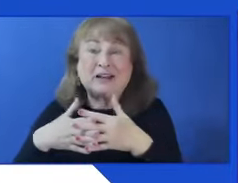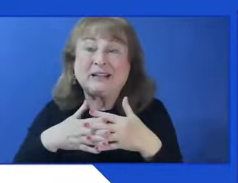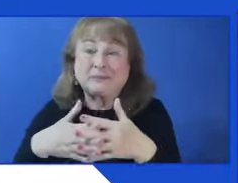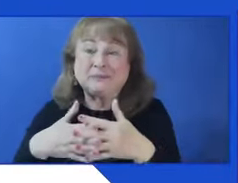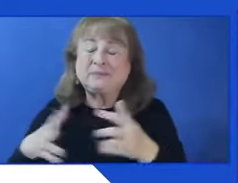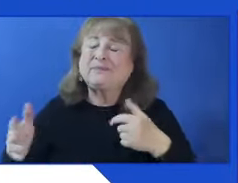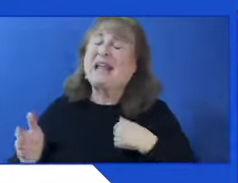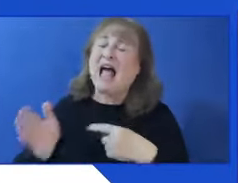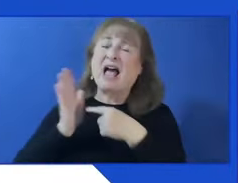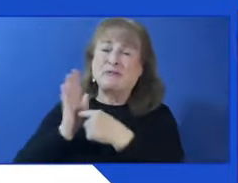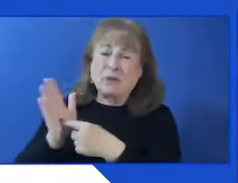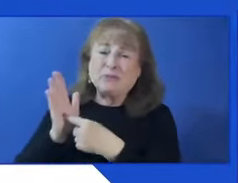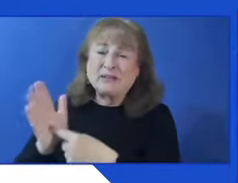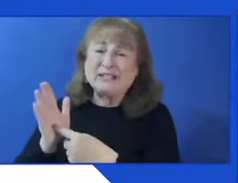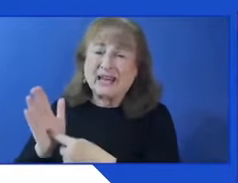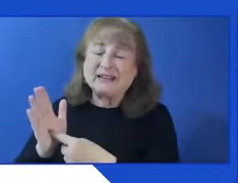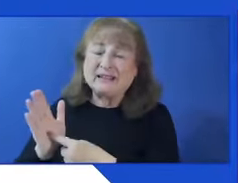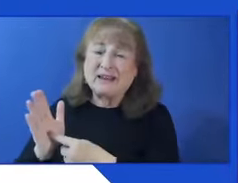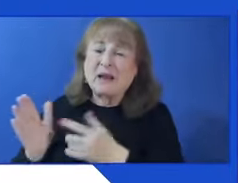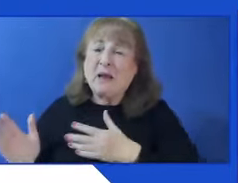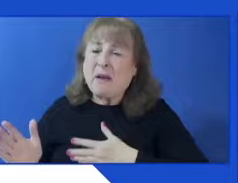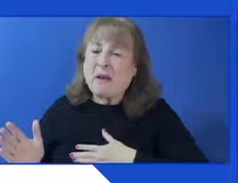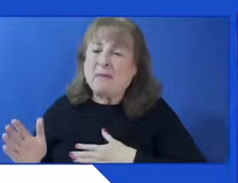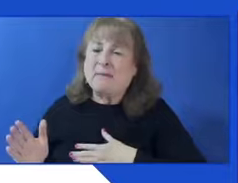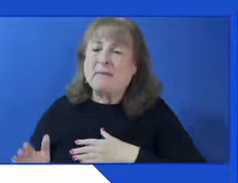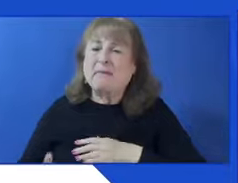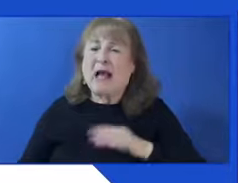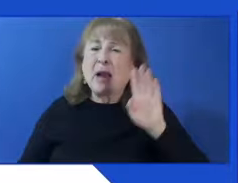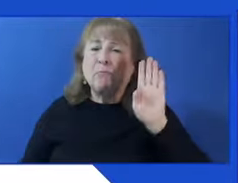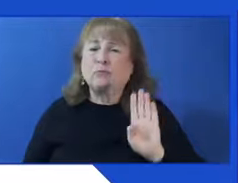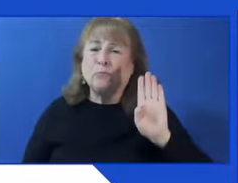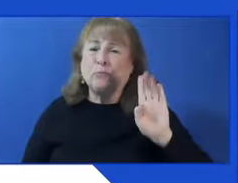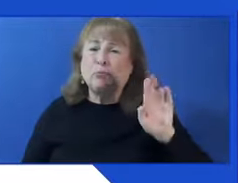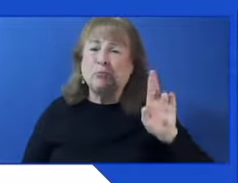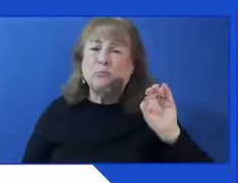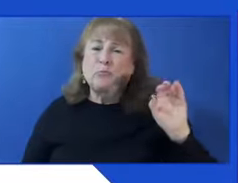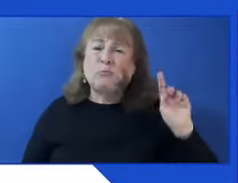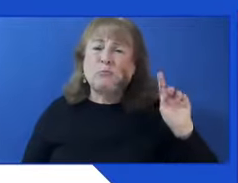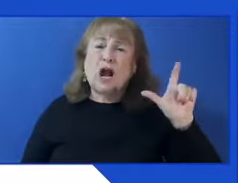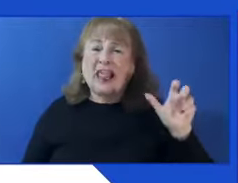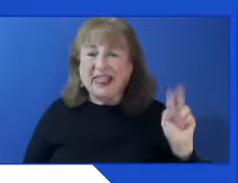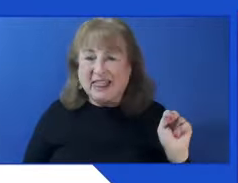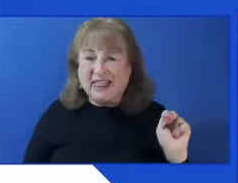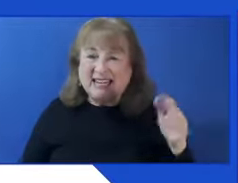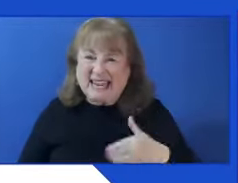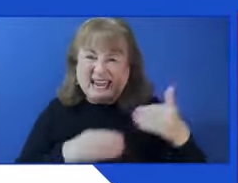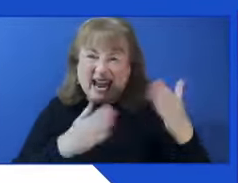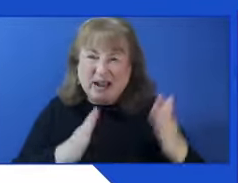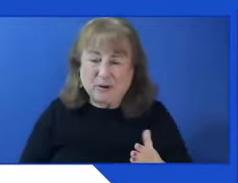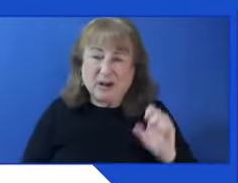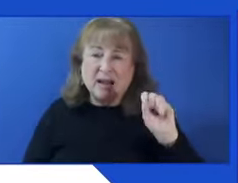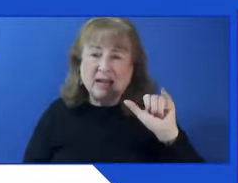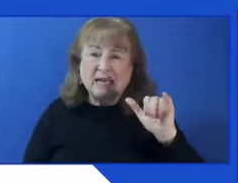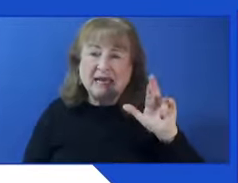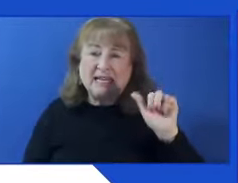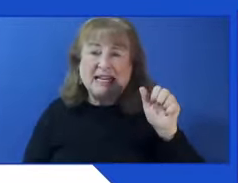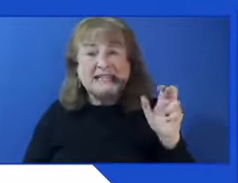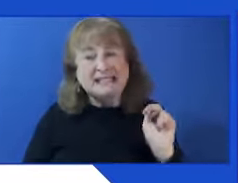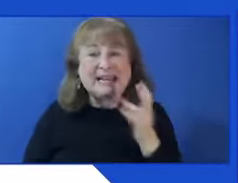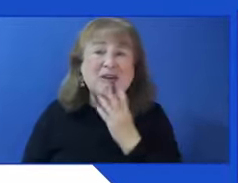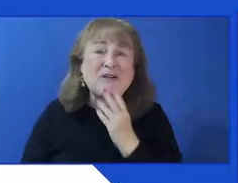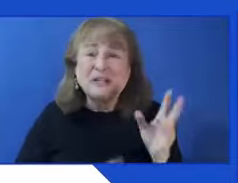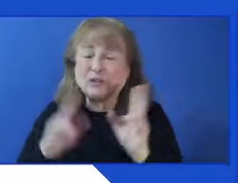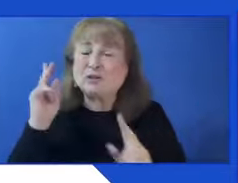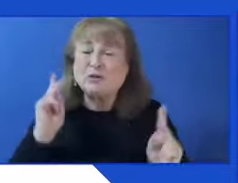I represent my Brooklyn neighbors, Syrian Jews who were held as